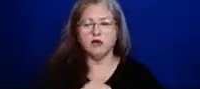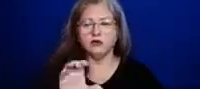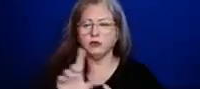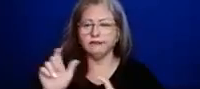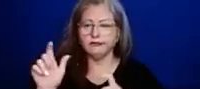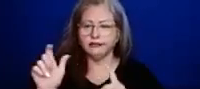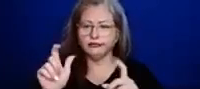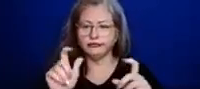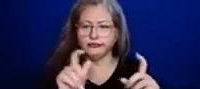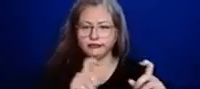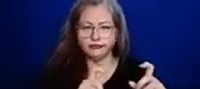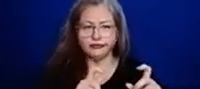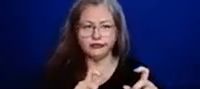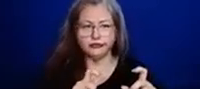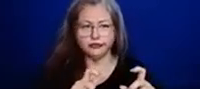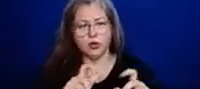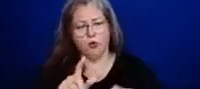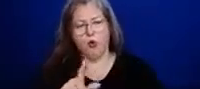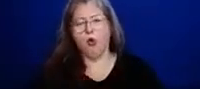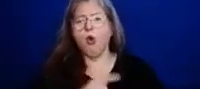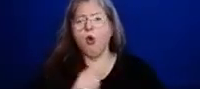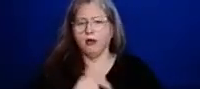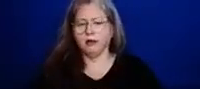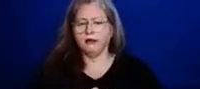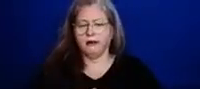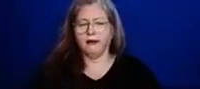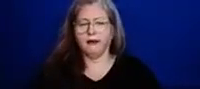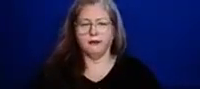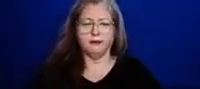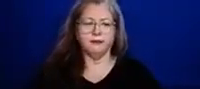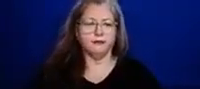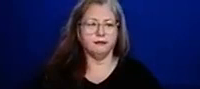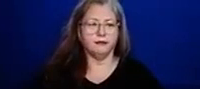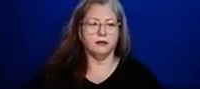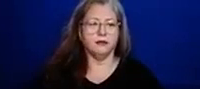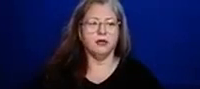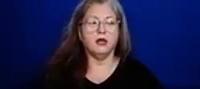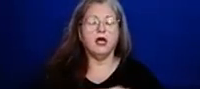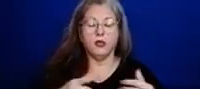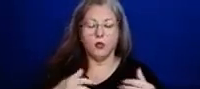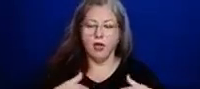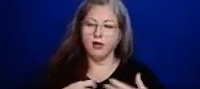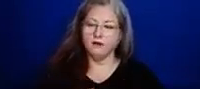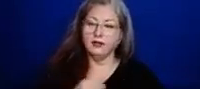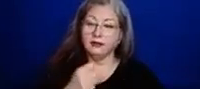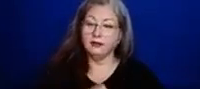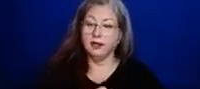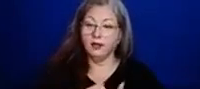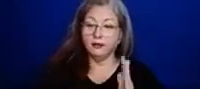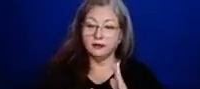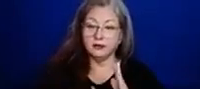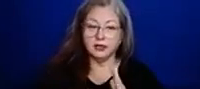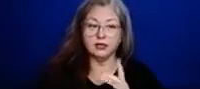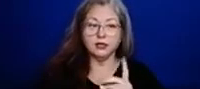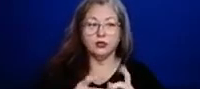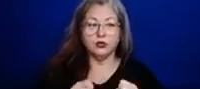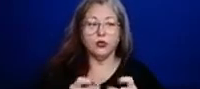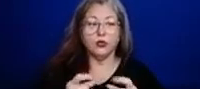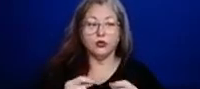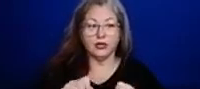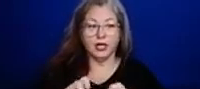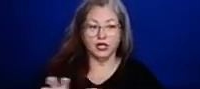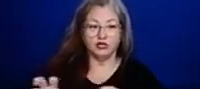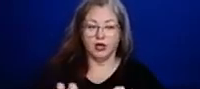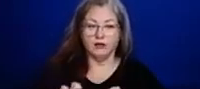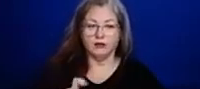I was doing photography for a long time. And with a stamp technique, you can make the transfer from